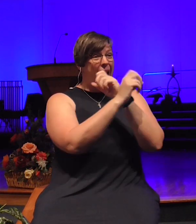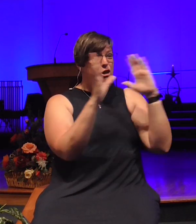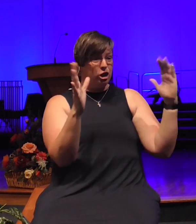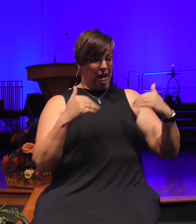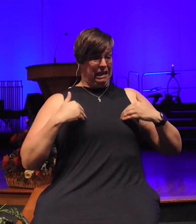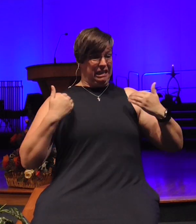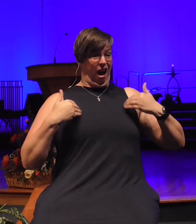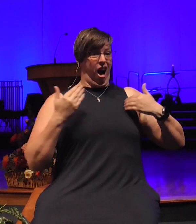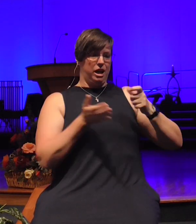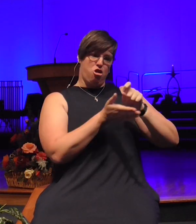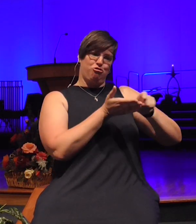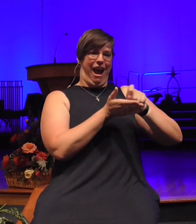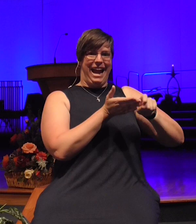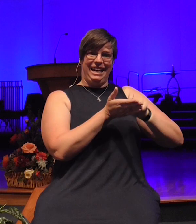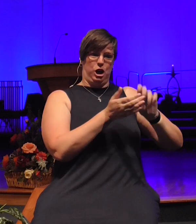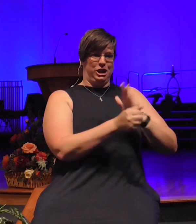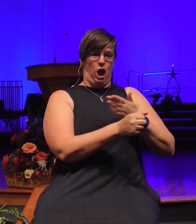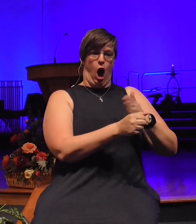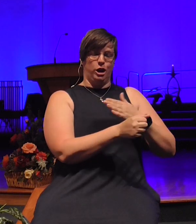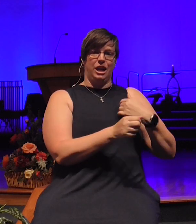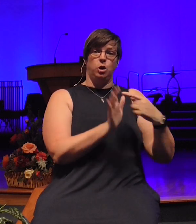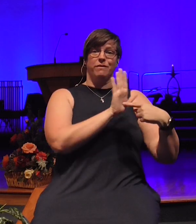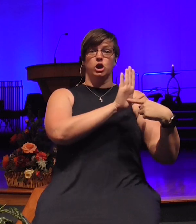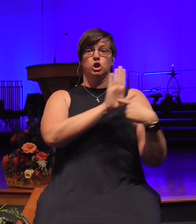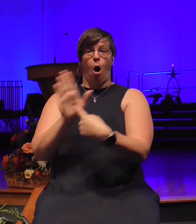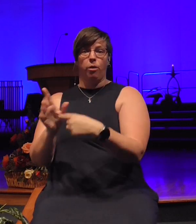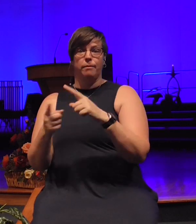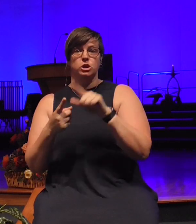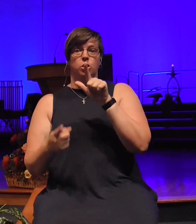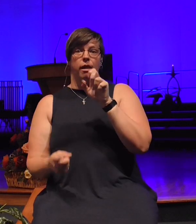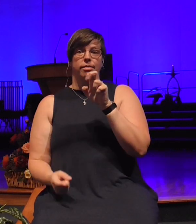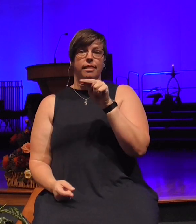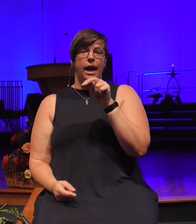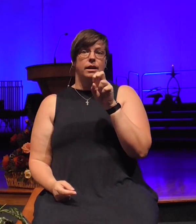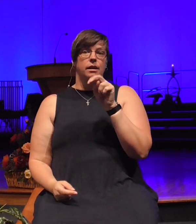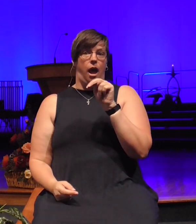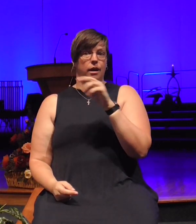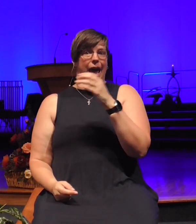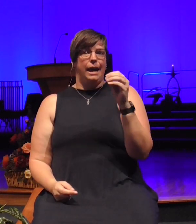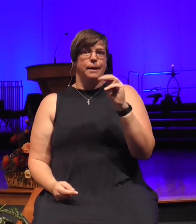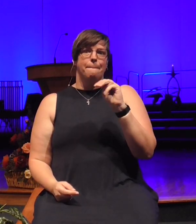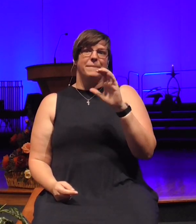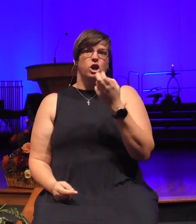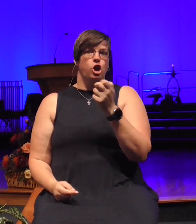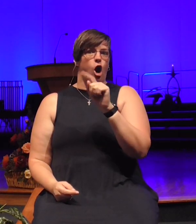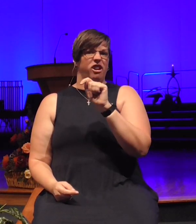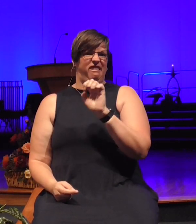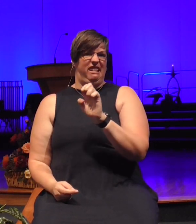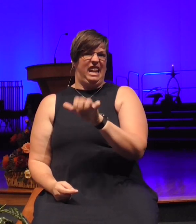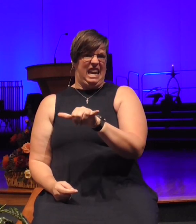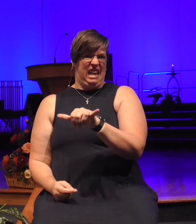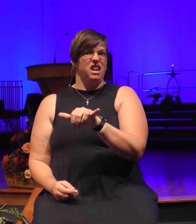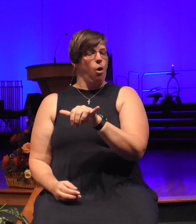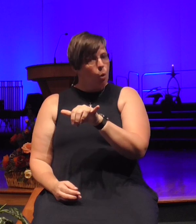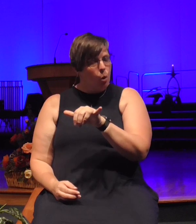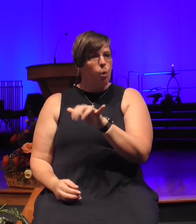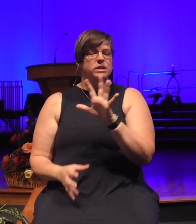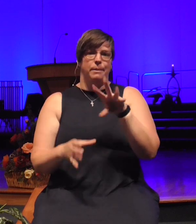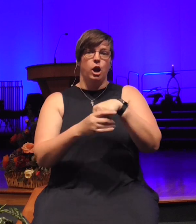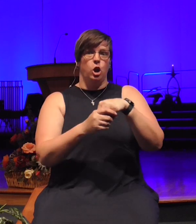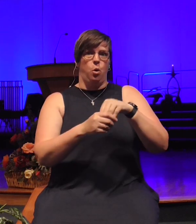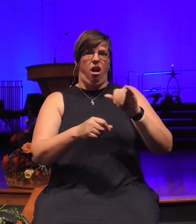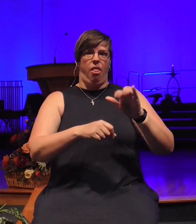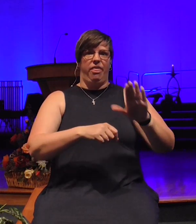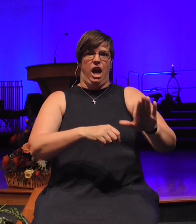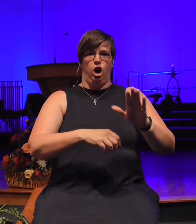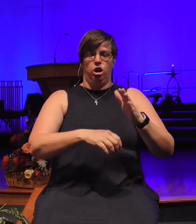you have to show your songs to Lennon and McCartney, the greatest songwriters of all time, to get included in an album. And what George